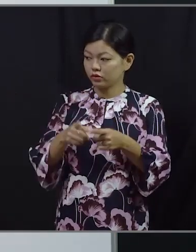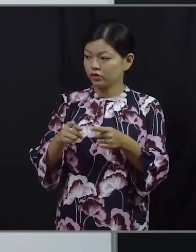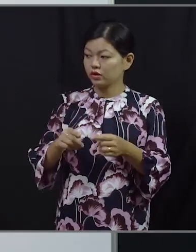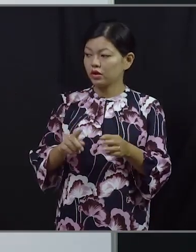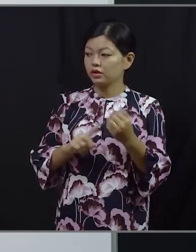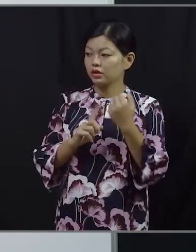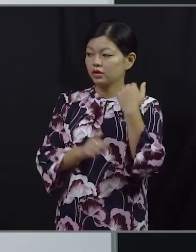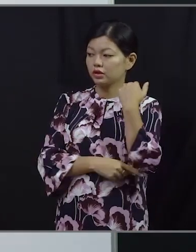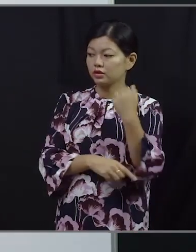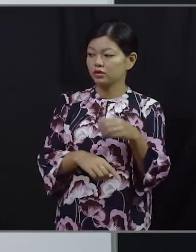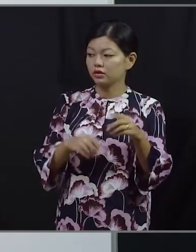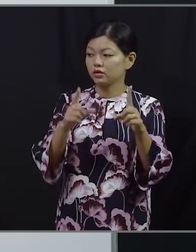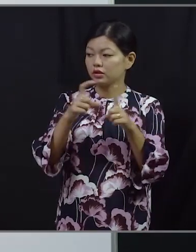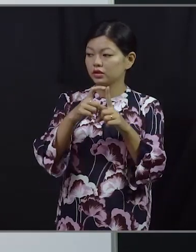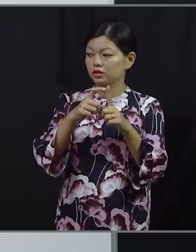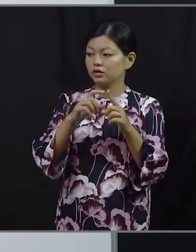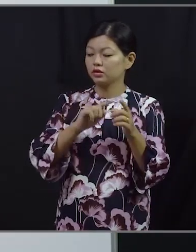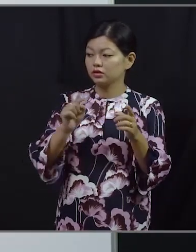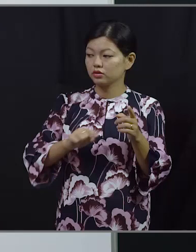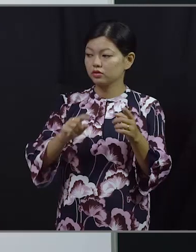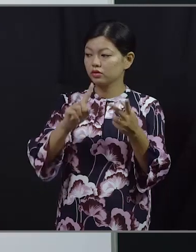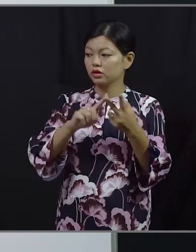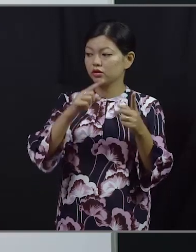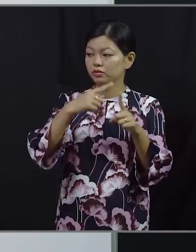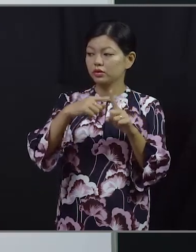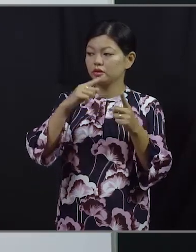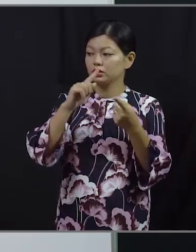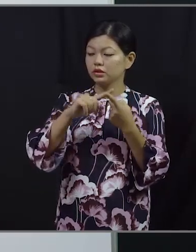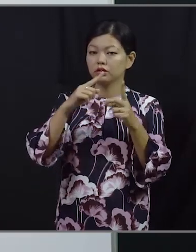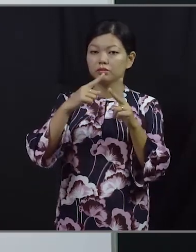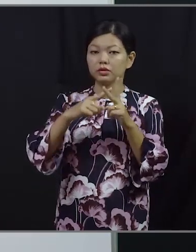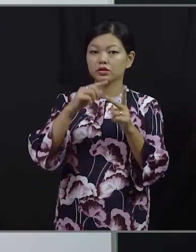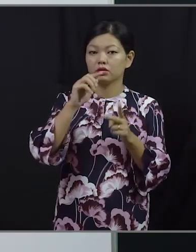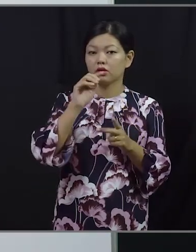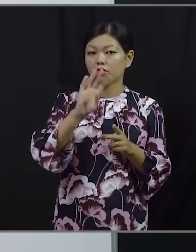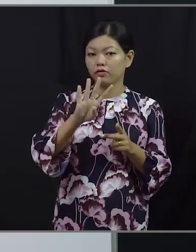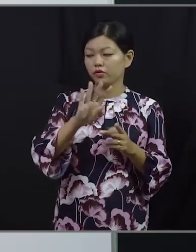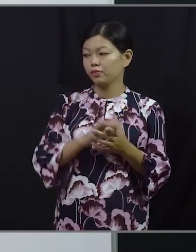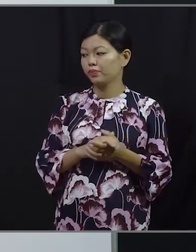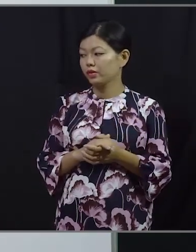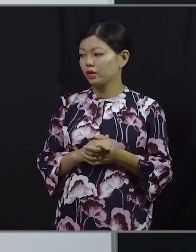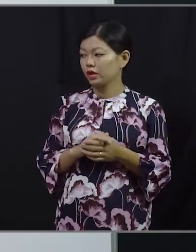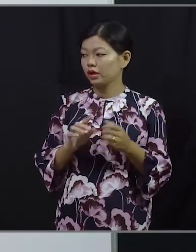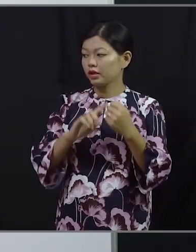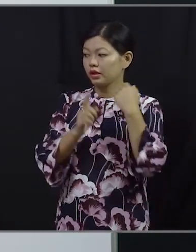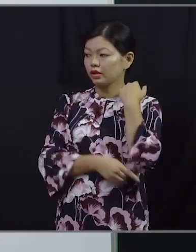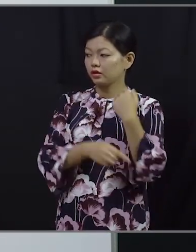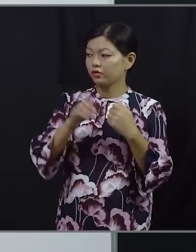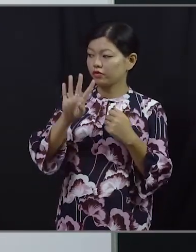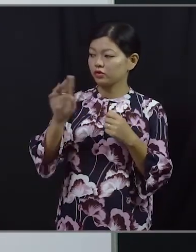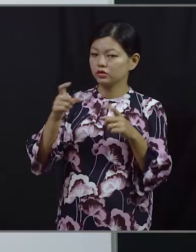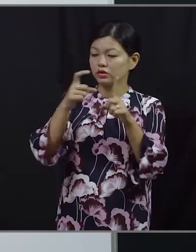to twice I plus a. From here, I have just calculated the value of I, that is dm equal